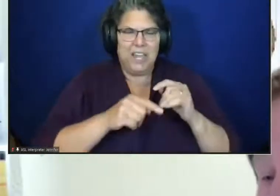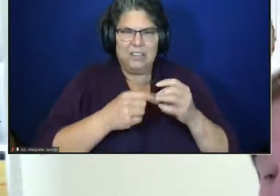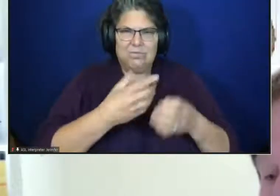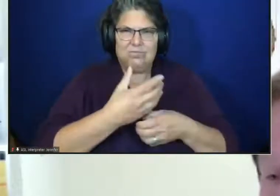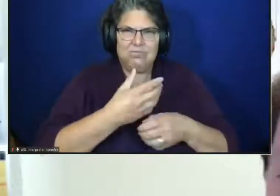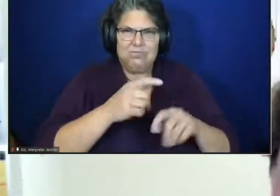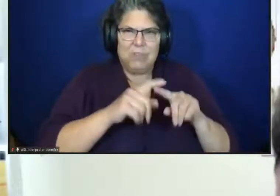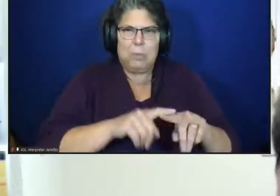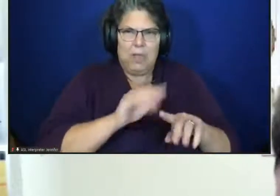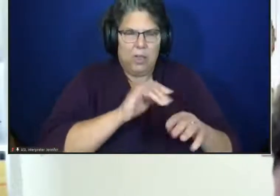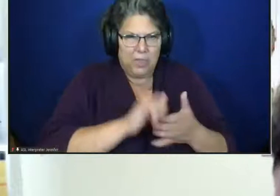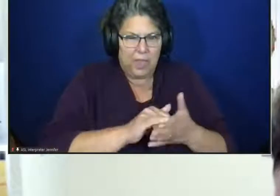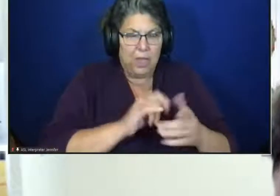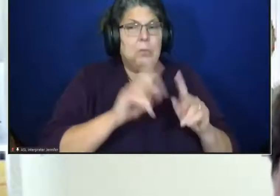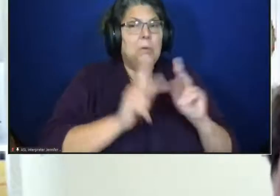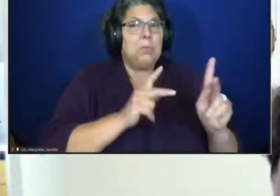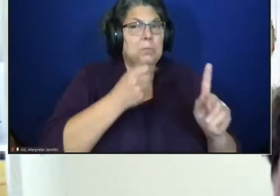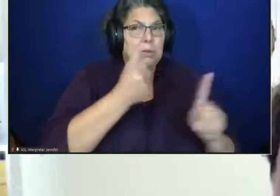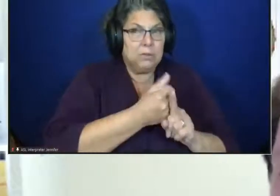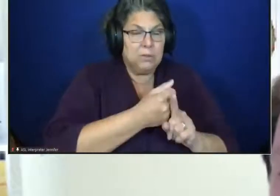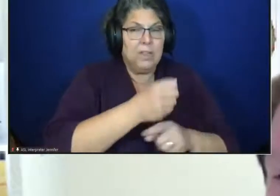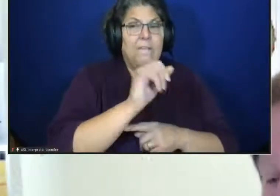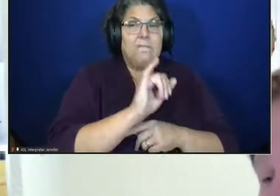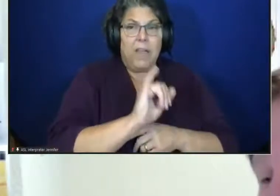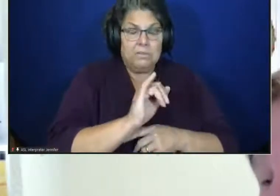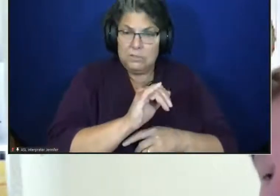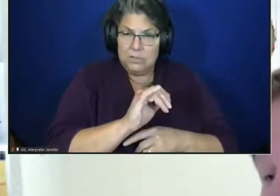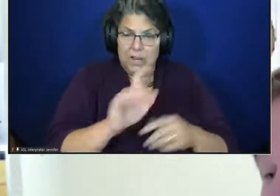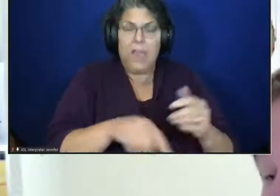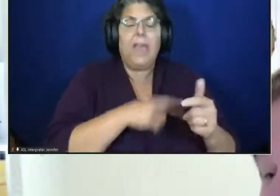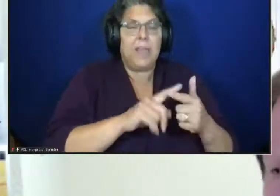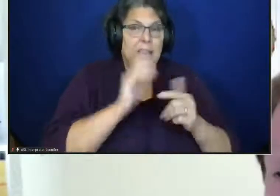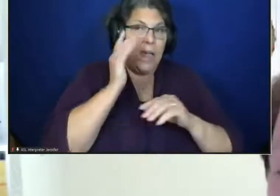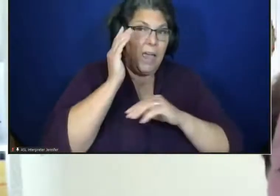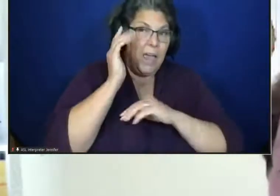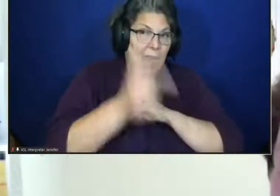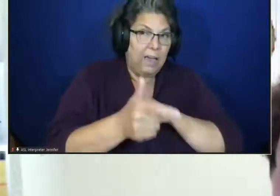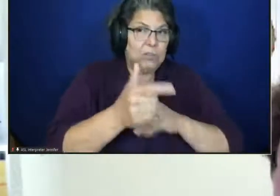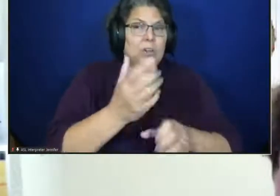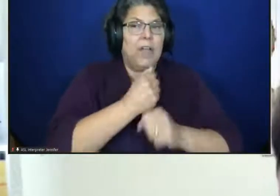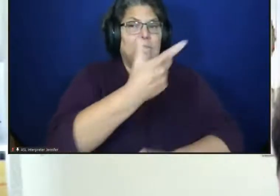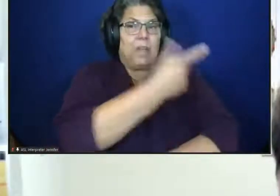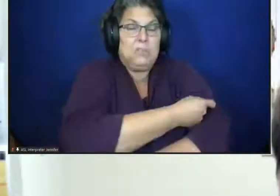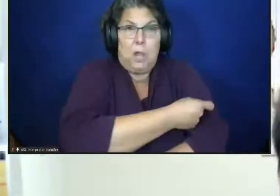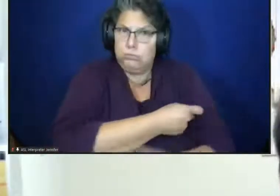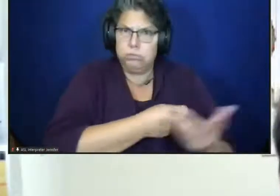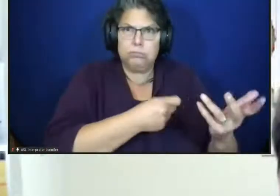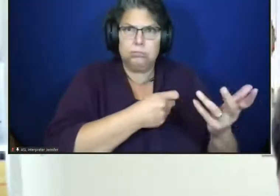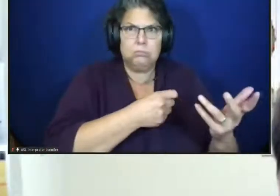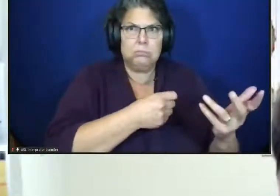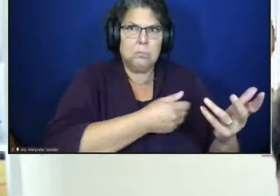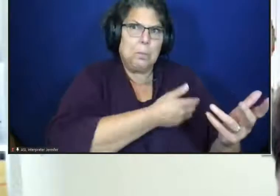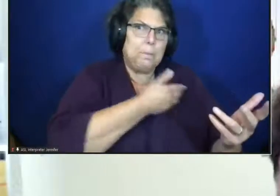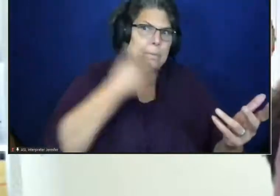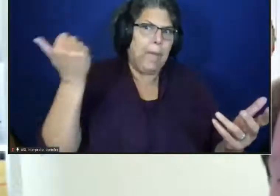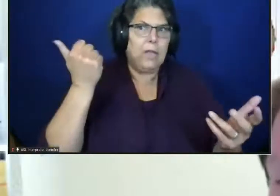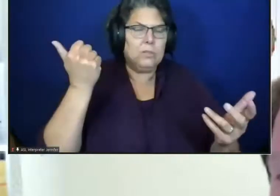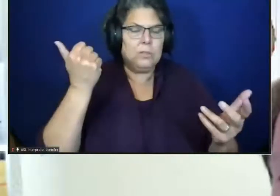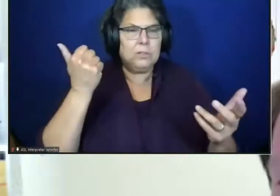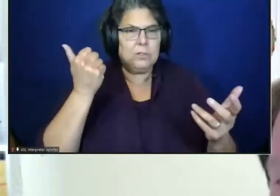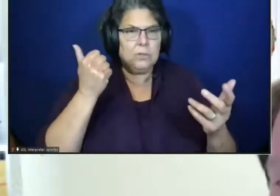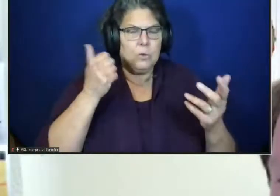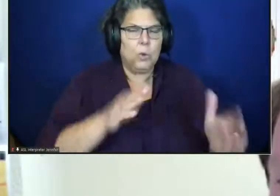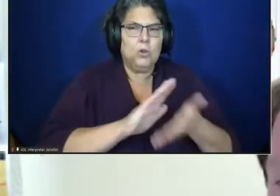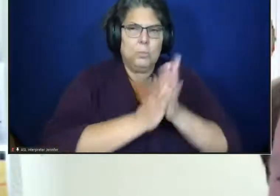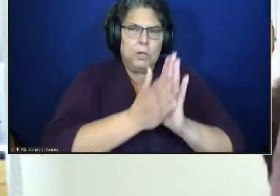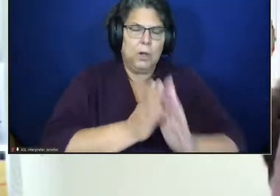an infection and then get a vaccination after it, that's probably one of the best ways of